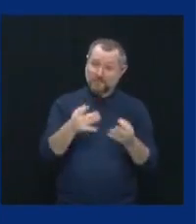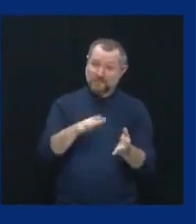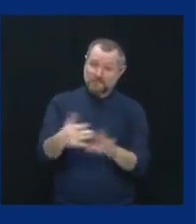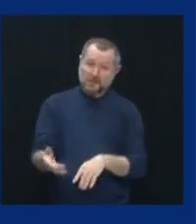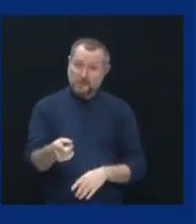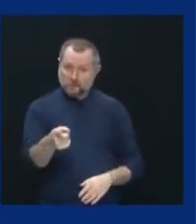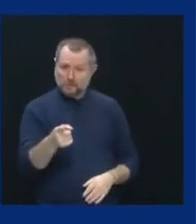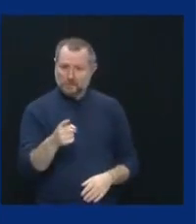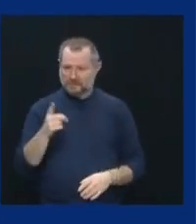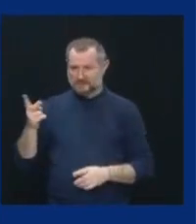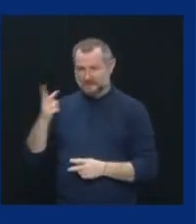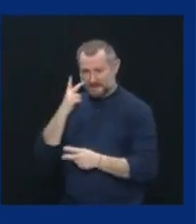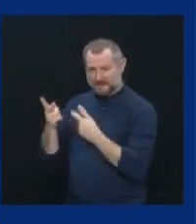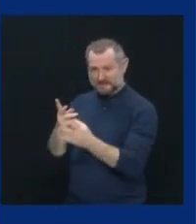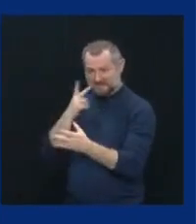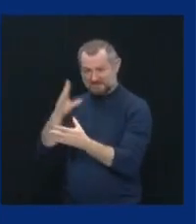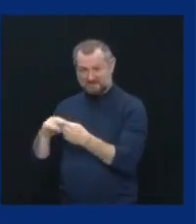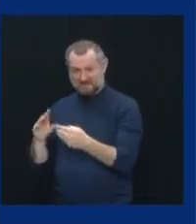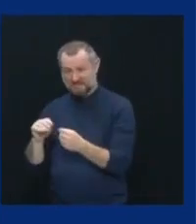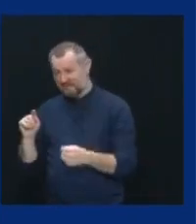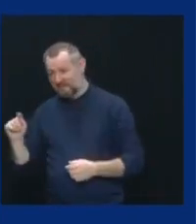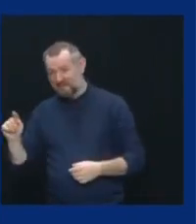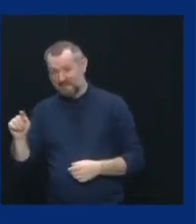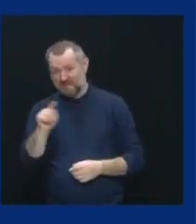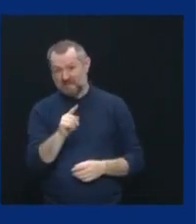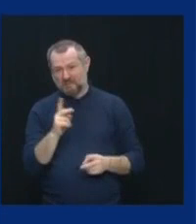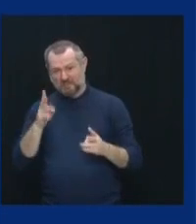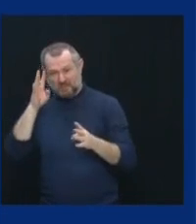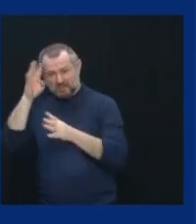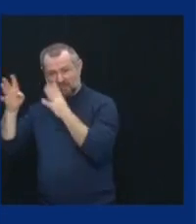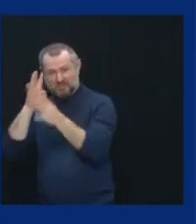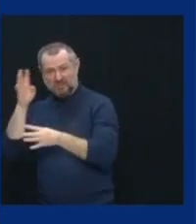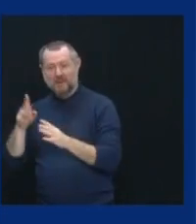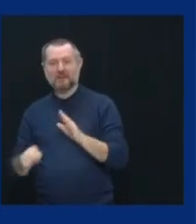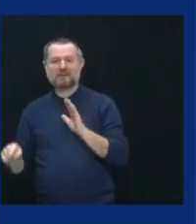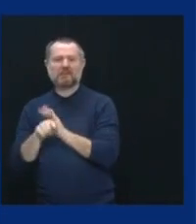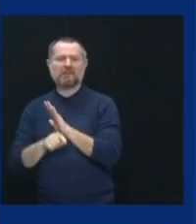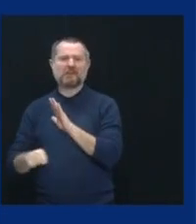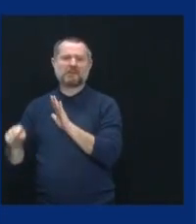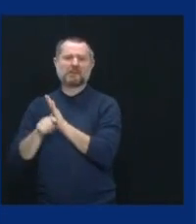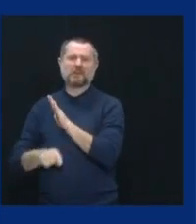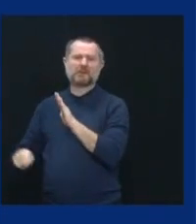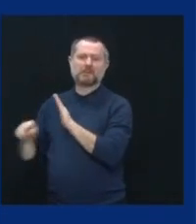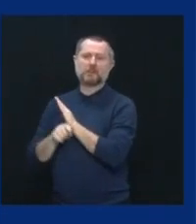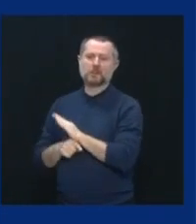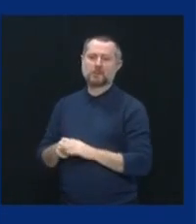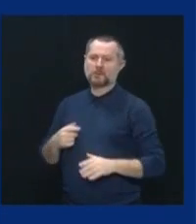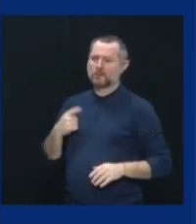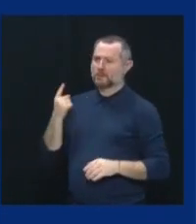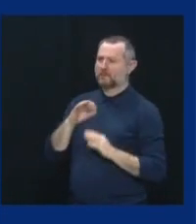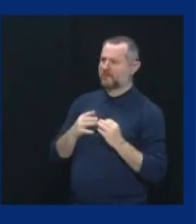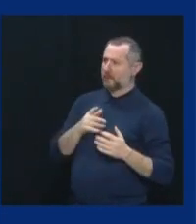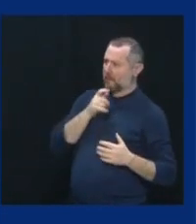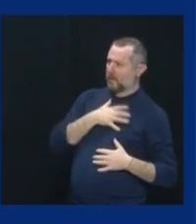hearing all these theories and all this negativity, then you